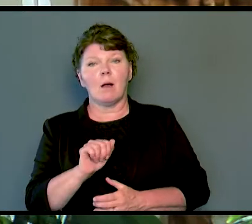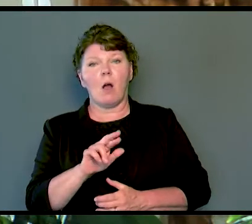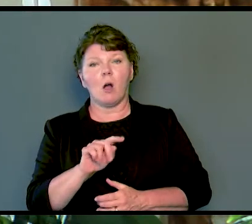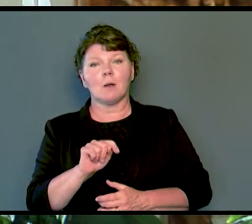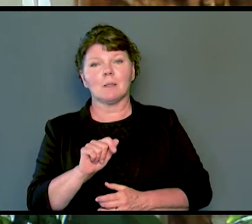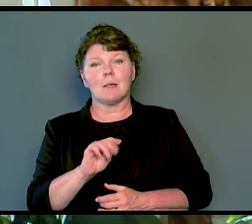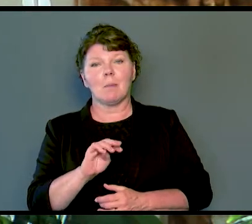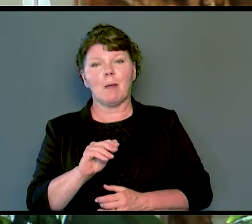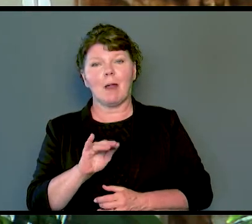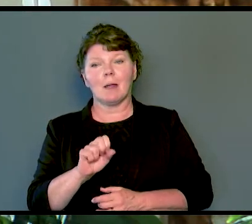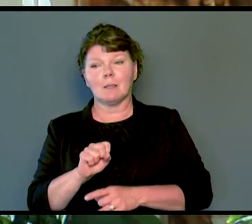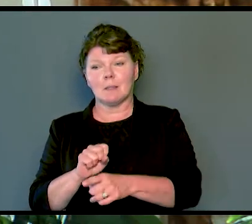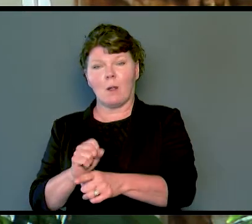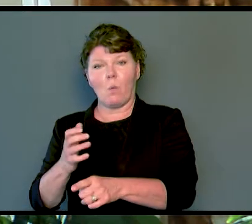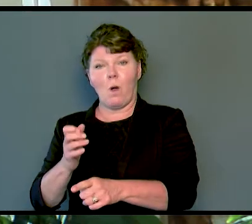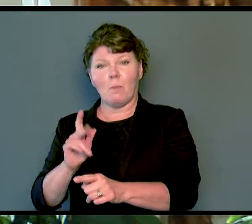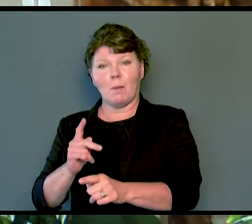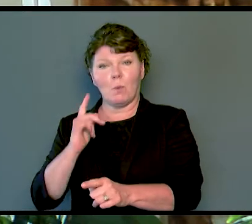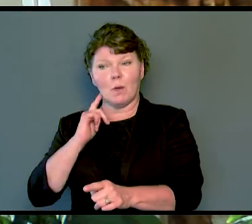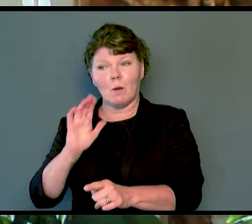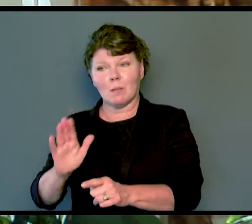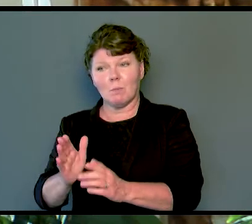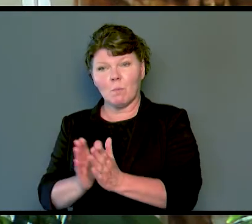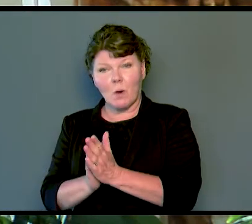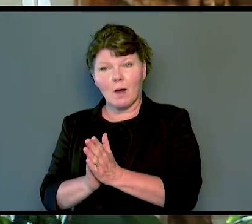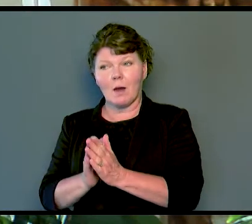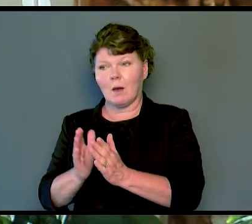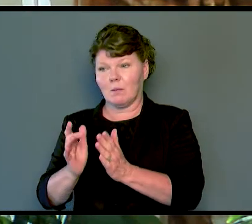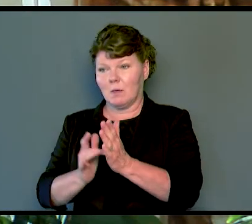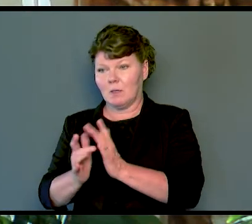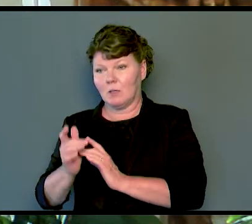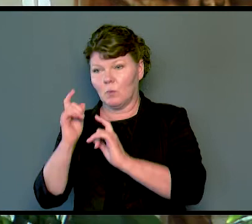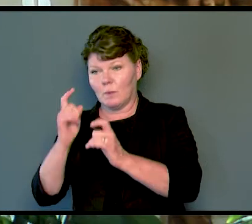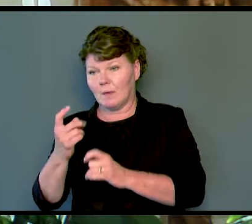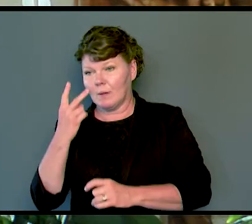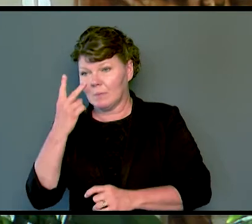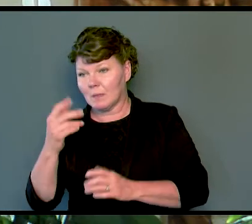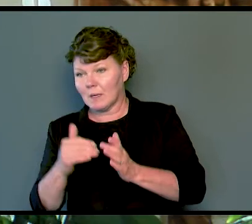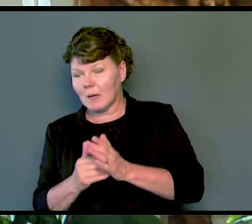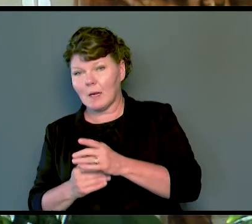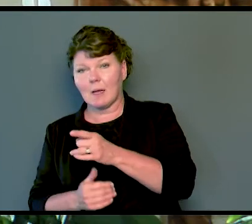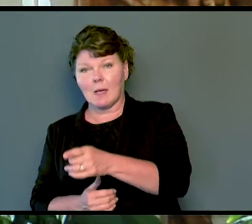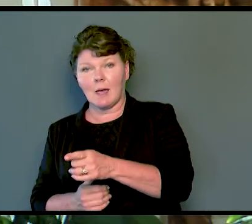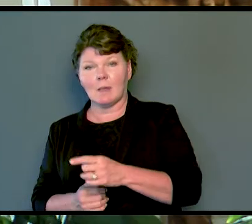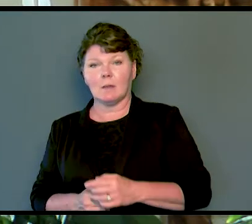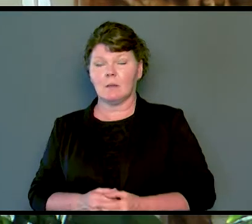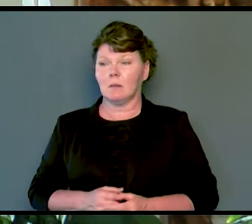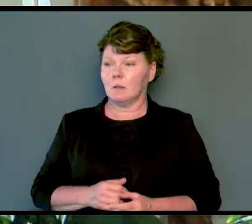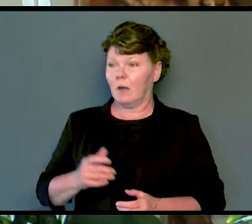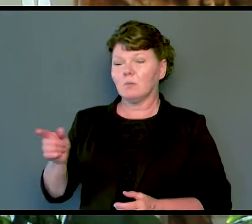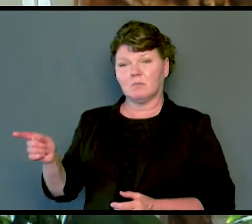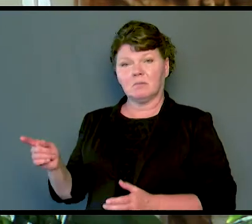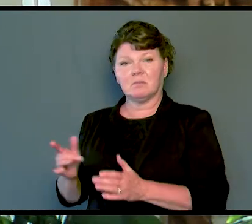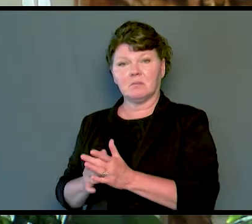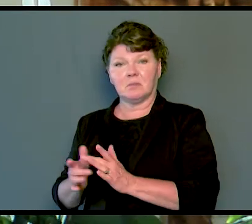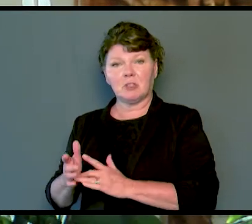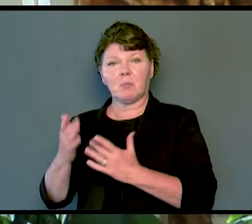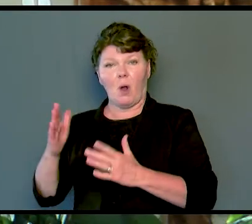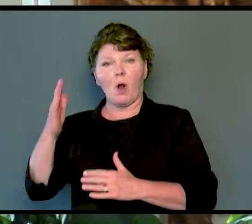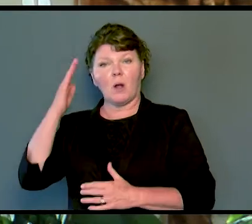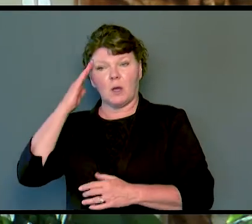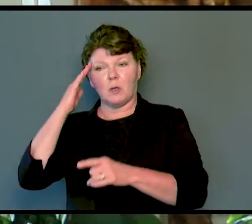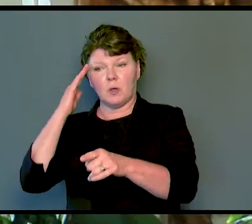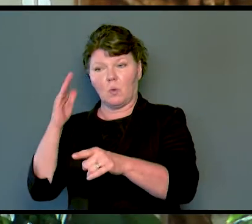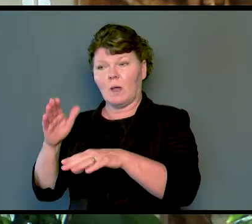Bartimaeus wanted Jesus to hear his prayer, his petition that Jesus would restore his sight. Of course, Jesus knew that he